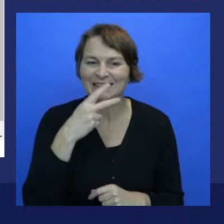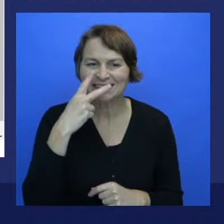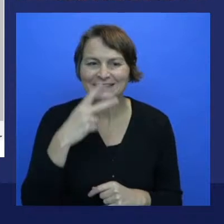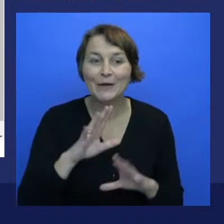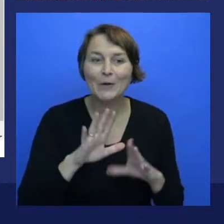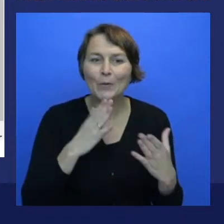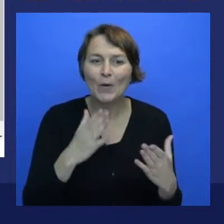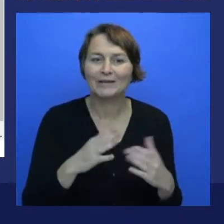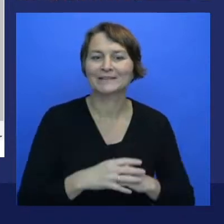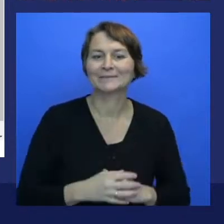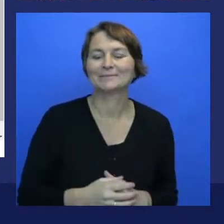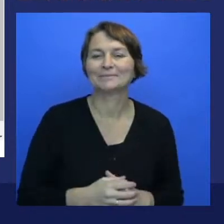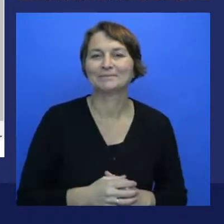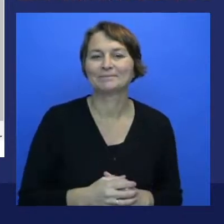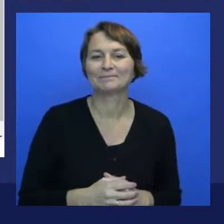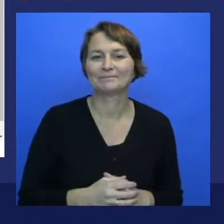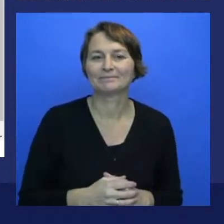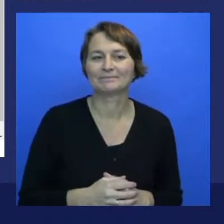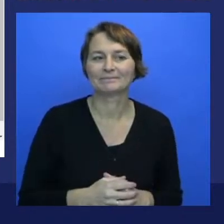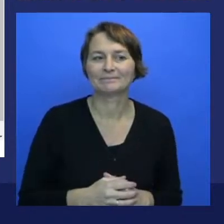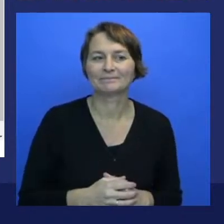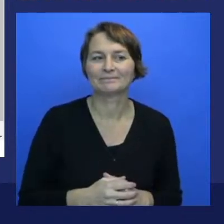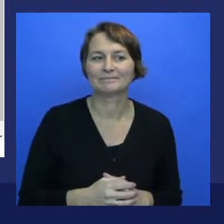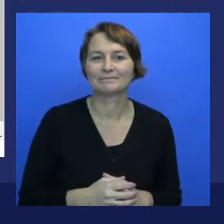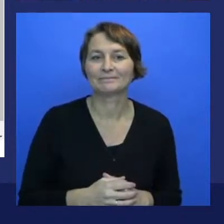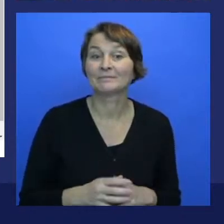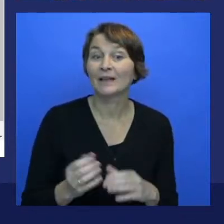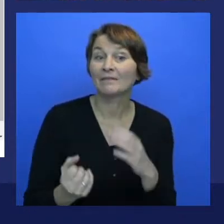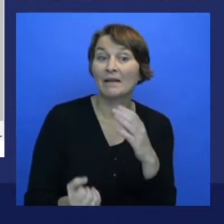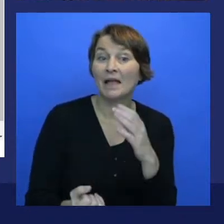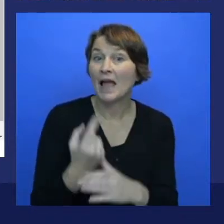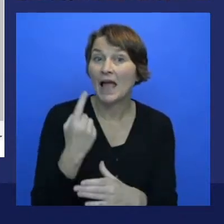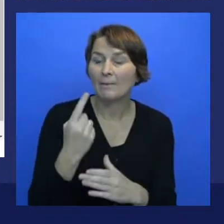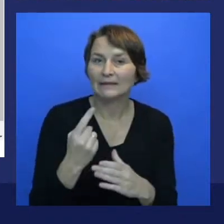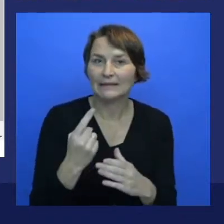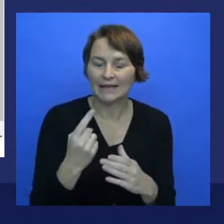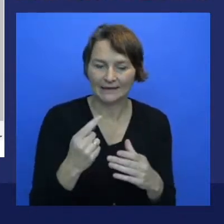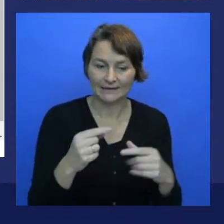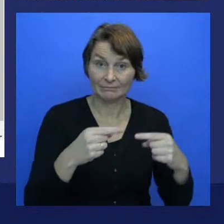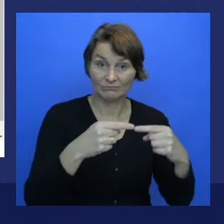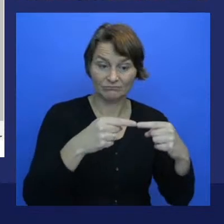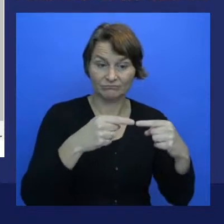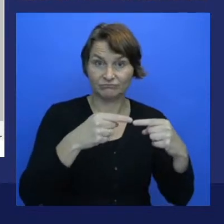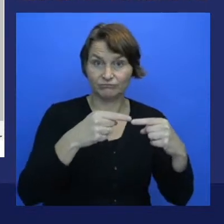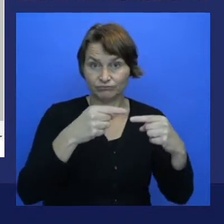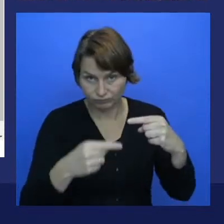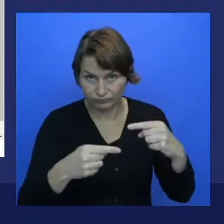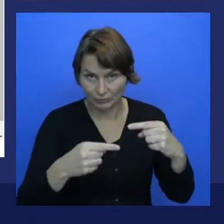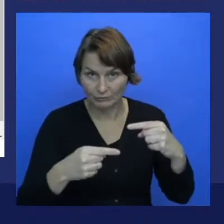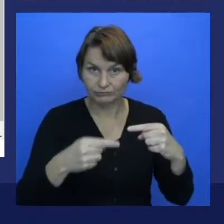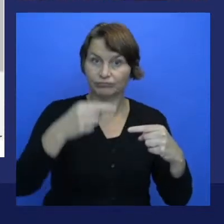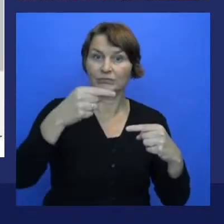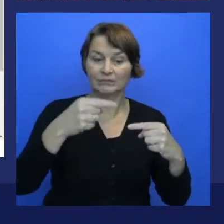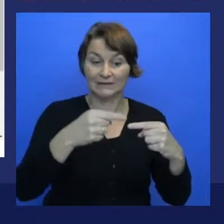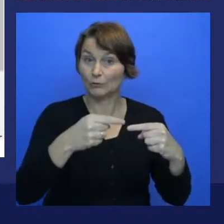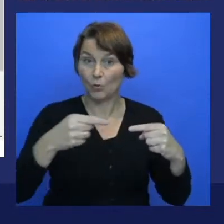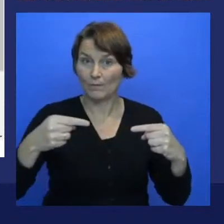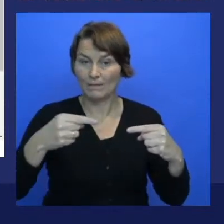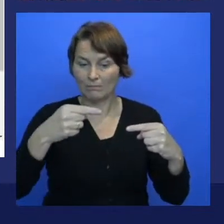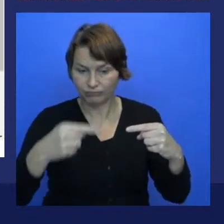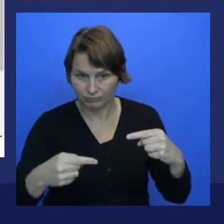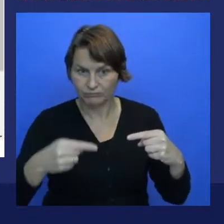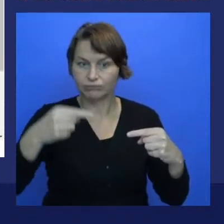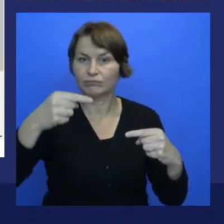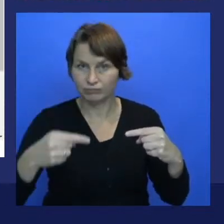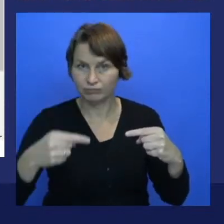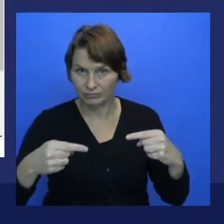that anytime there is an incident, for example, an anomaly in this case, it can alert you, send a query to an